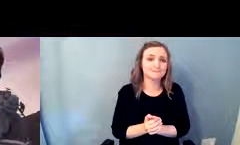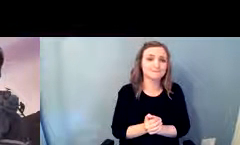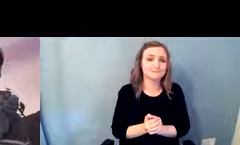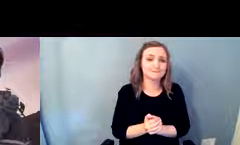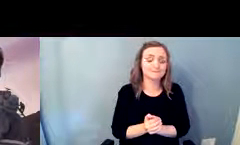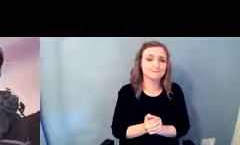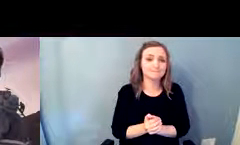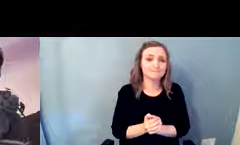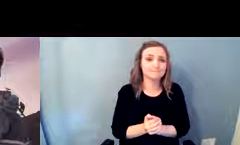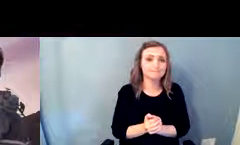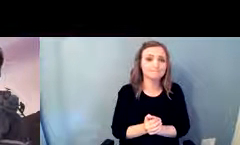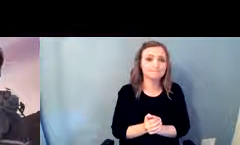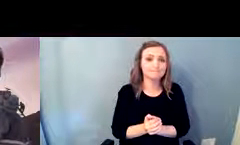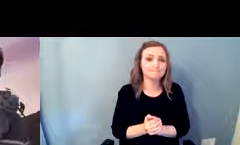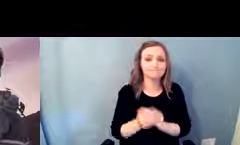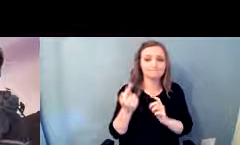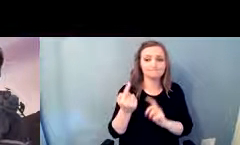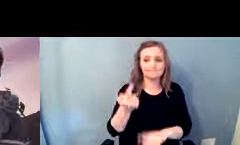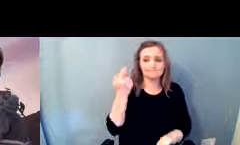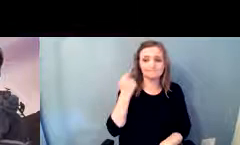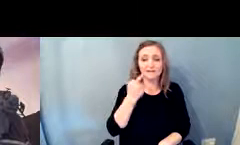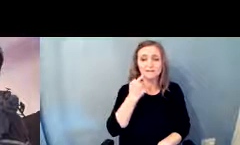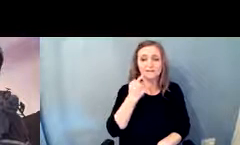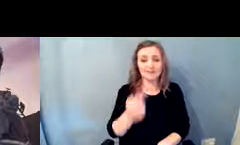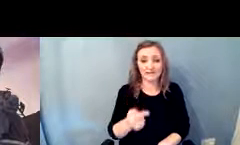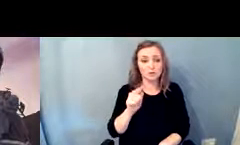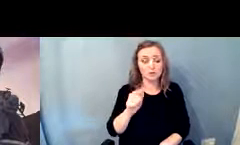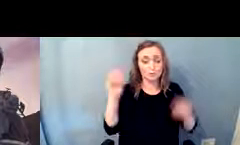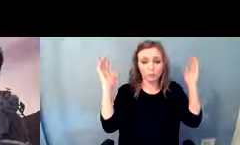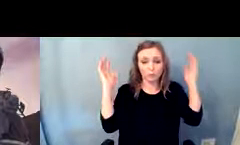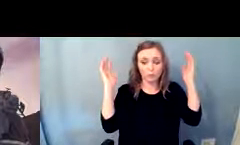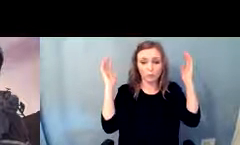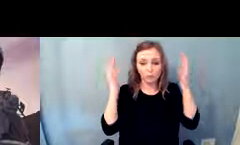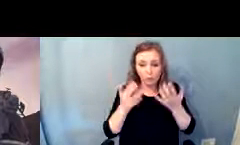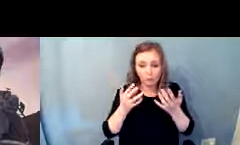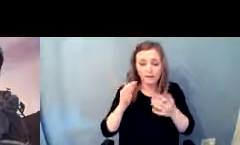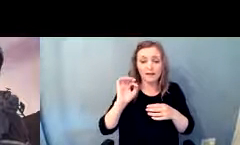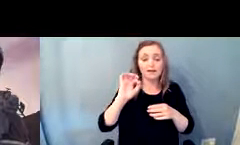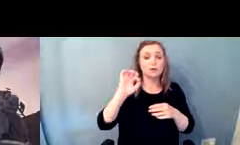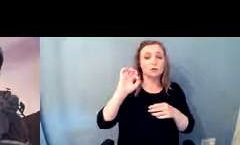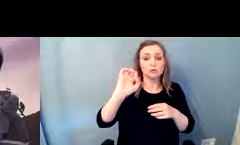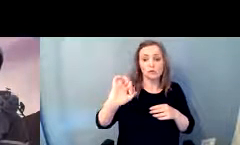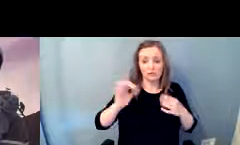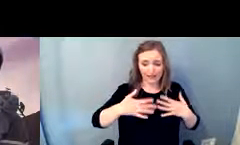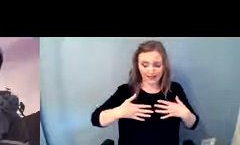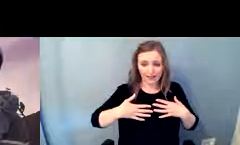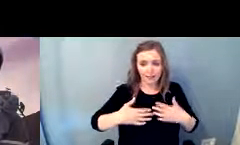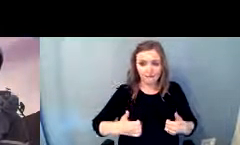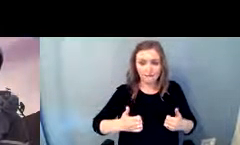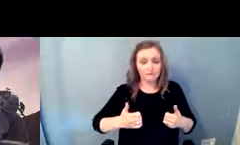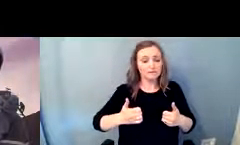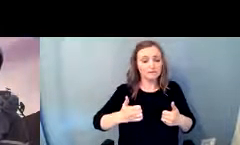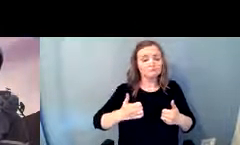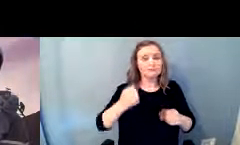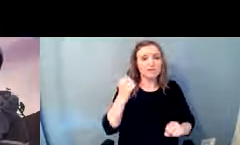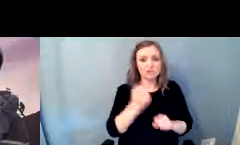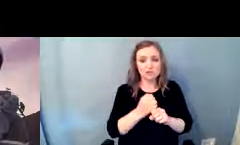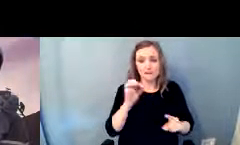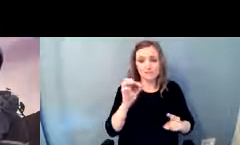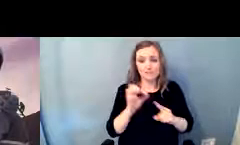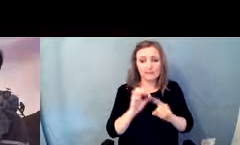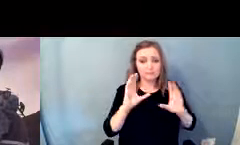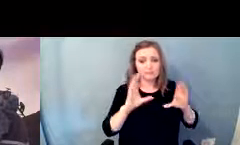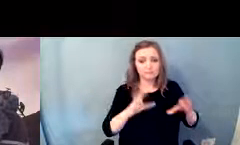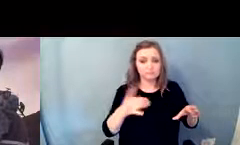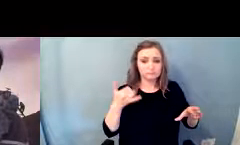So the message was, if you had worries about your health, you were to contact your GP practice straight away. But my concern